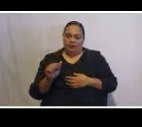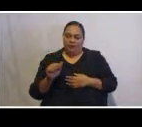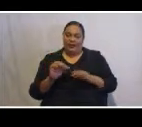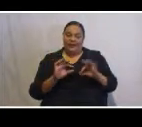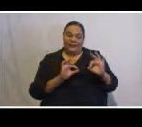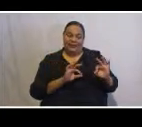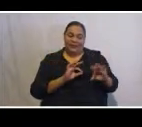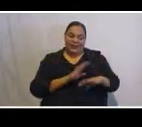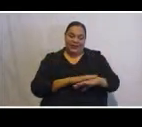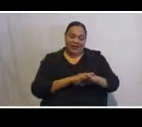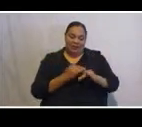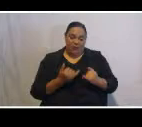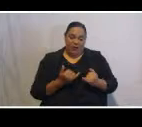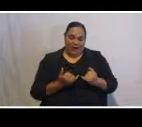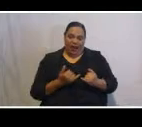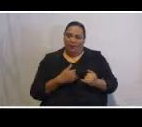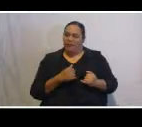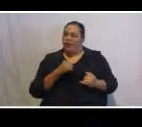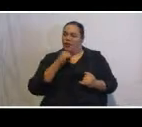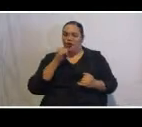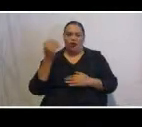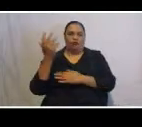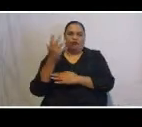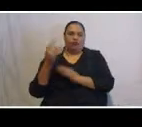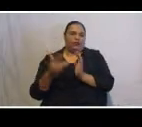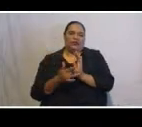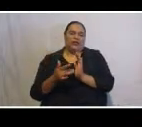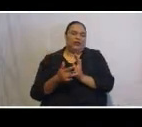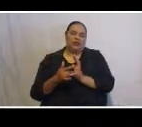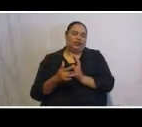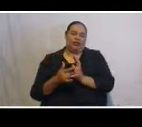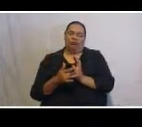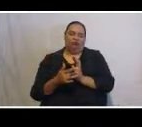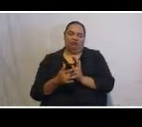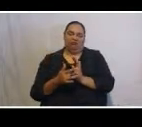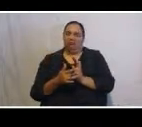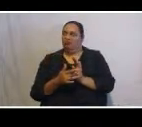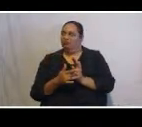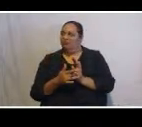this time today, I'm not going to present a technical presentation.